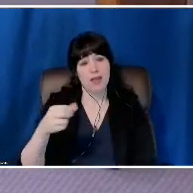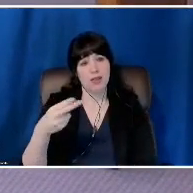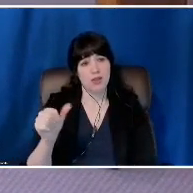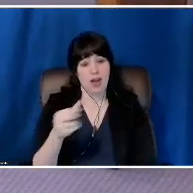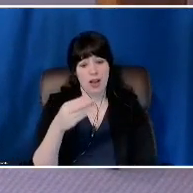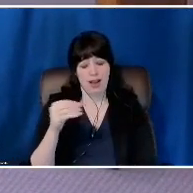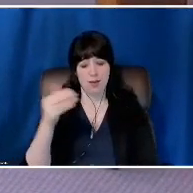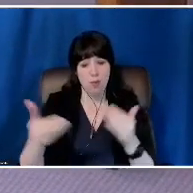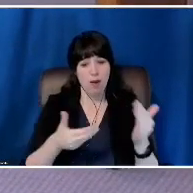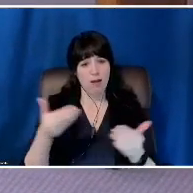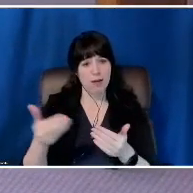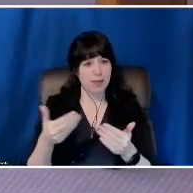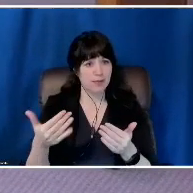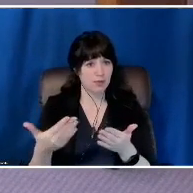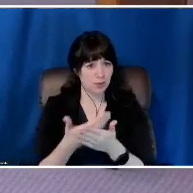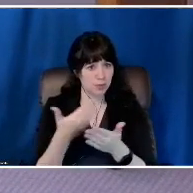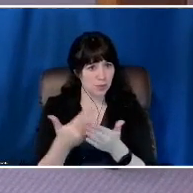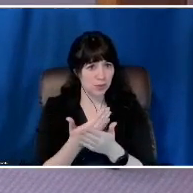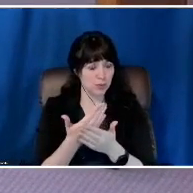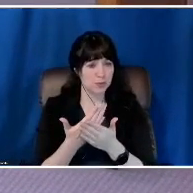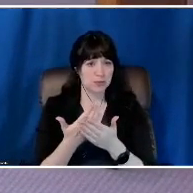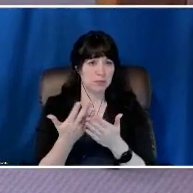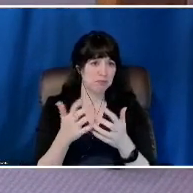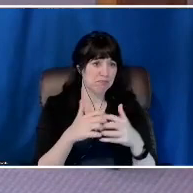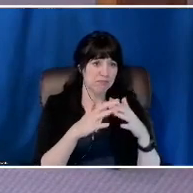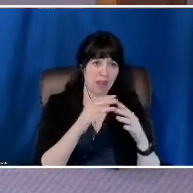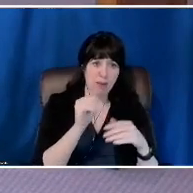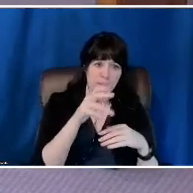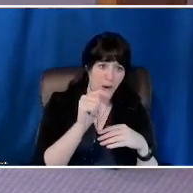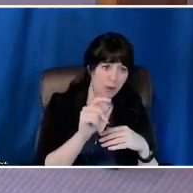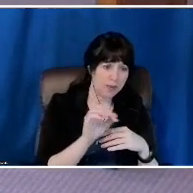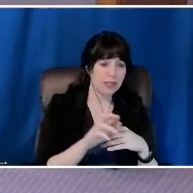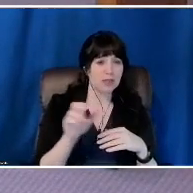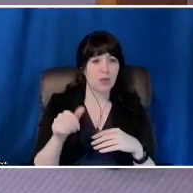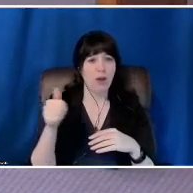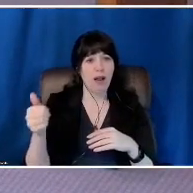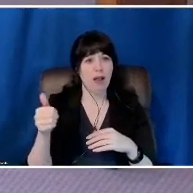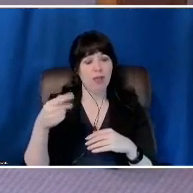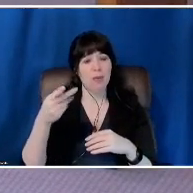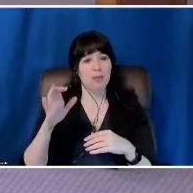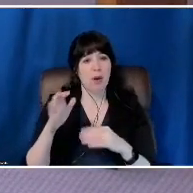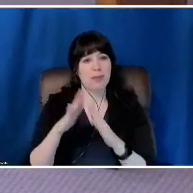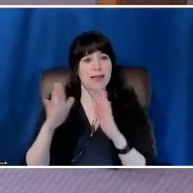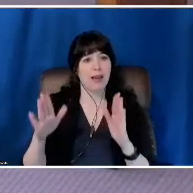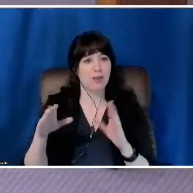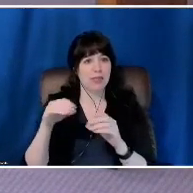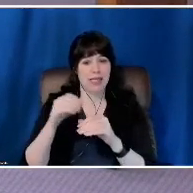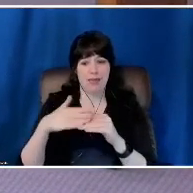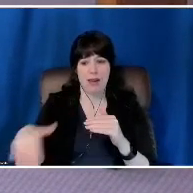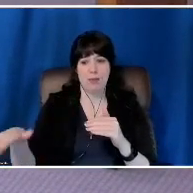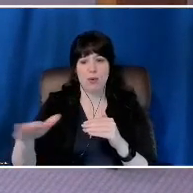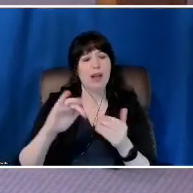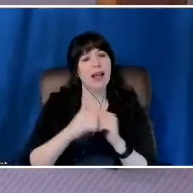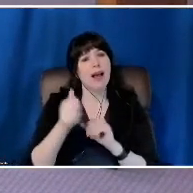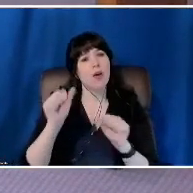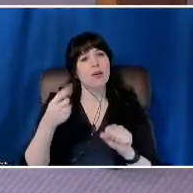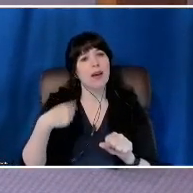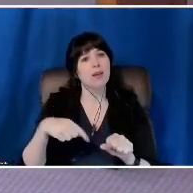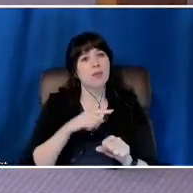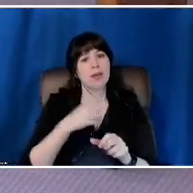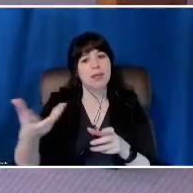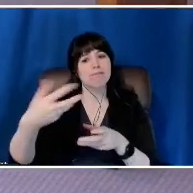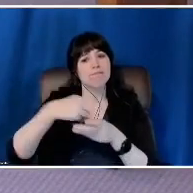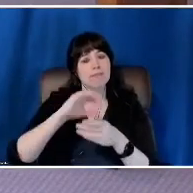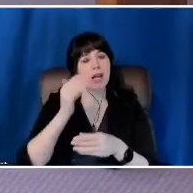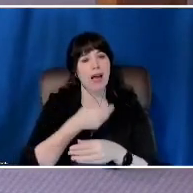new, whether it's new apartment complexes or other public housing in the neighborhoods? How can we integrate our public